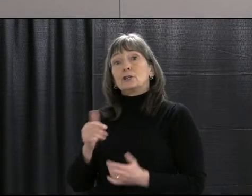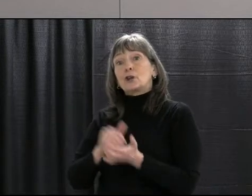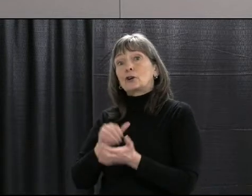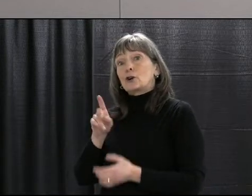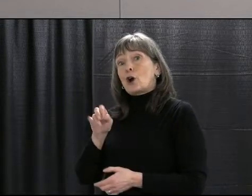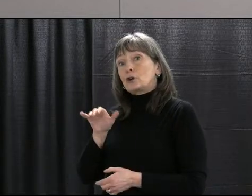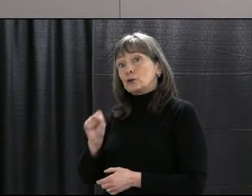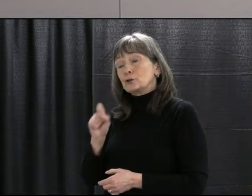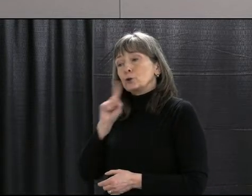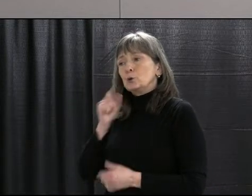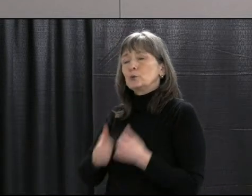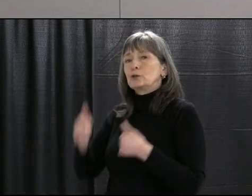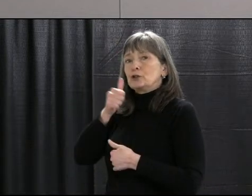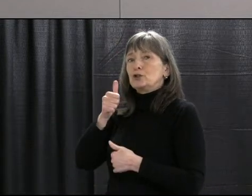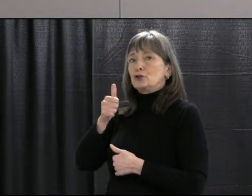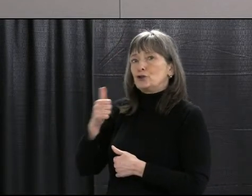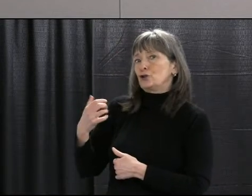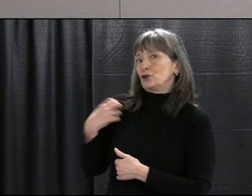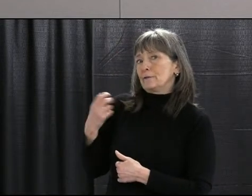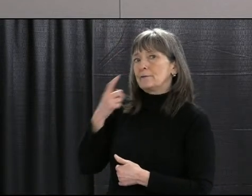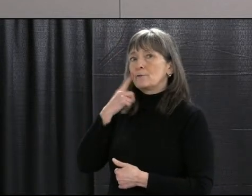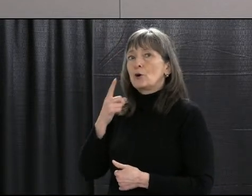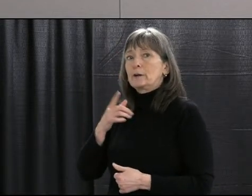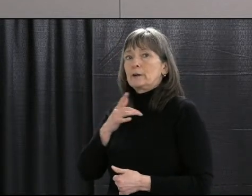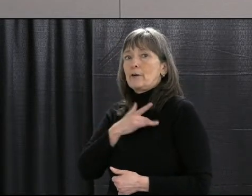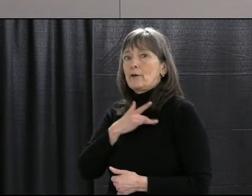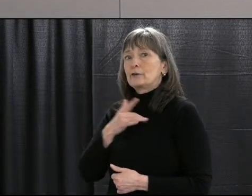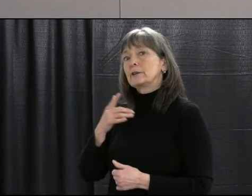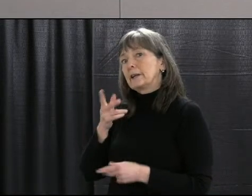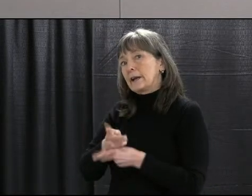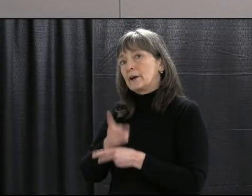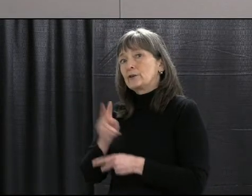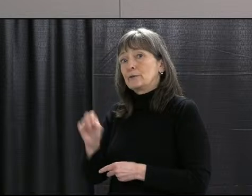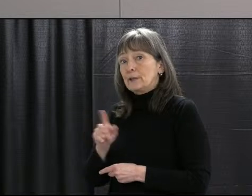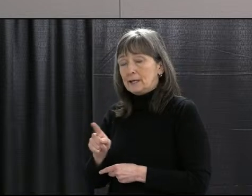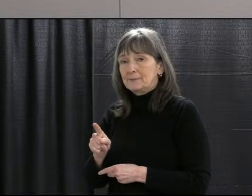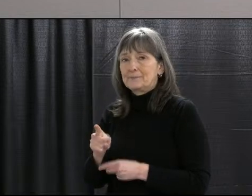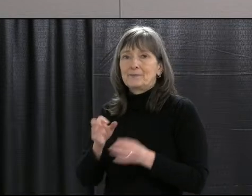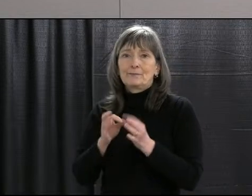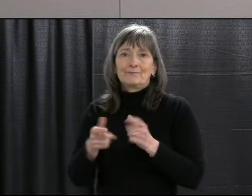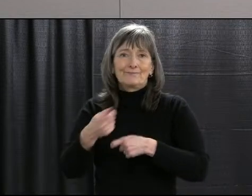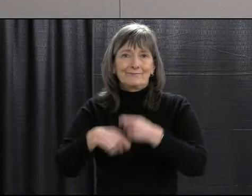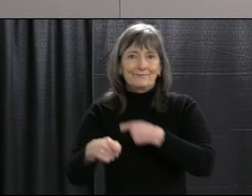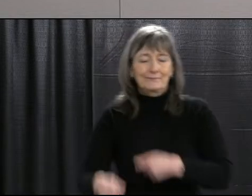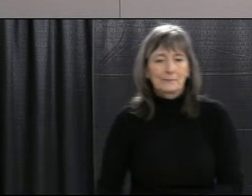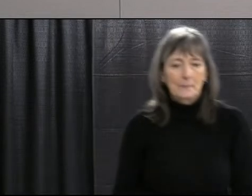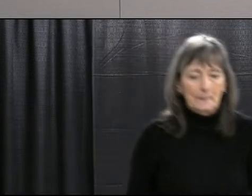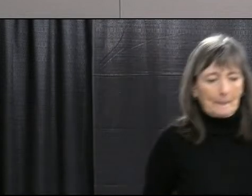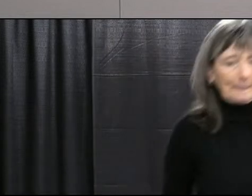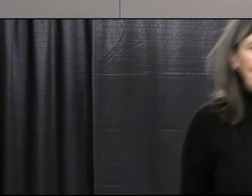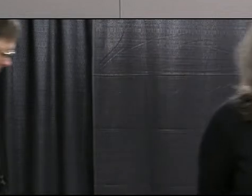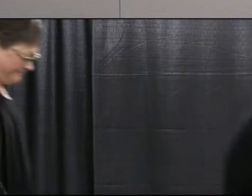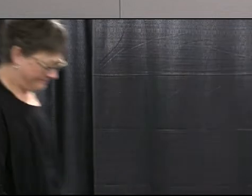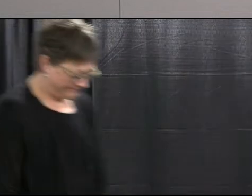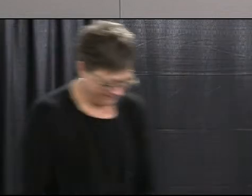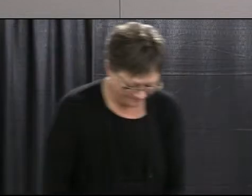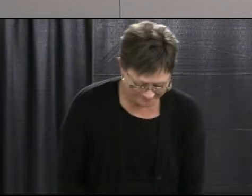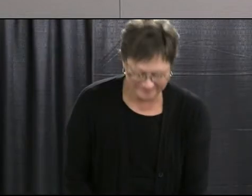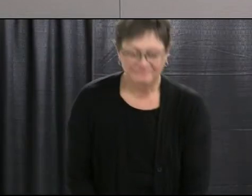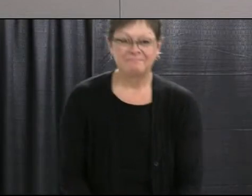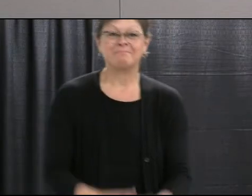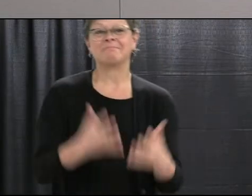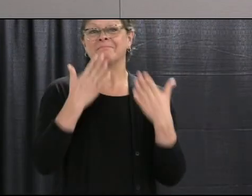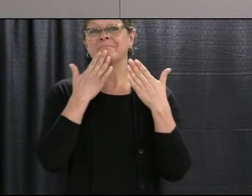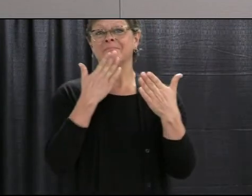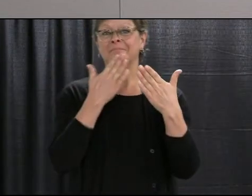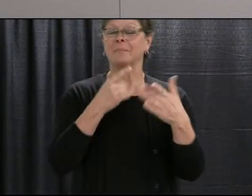for Cardiac Care with NL Health Services, and he'll speak a bit more. Thank you, Cassie. Minister, I'm truly delighted